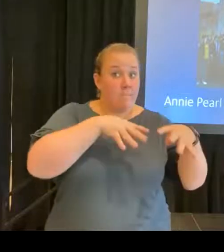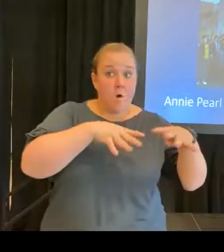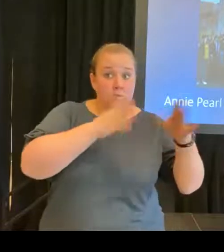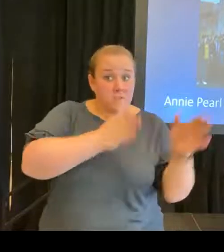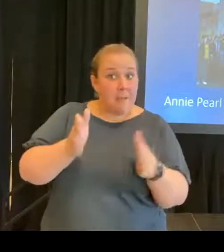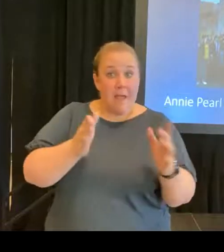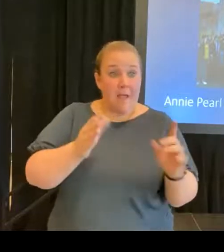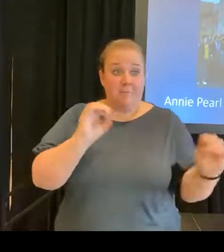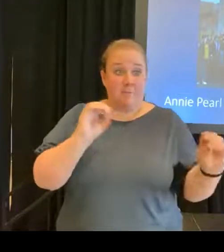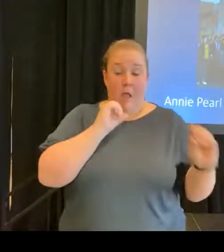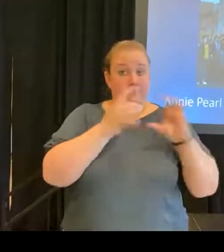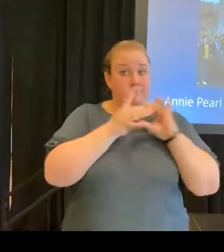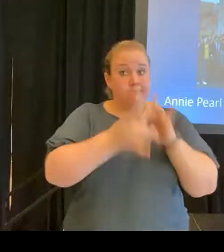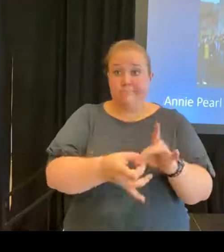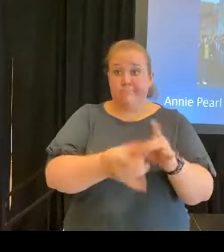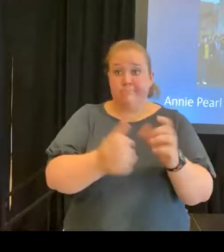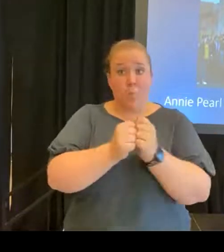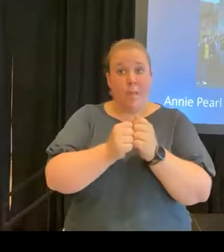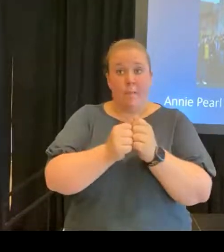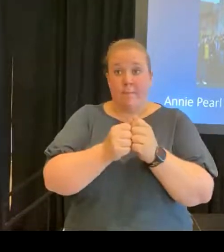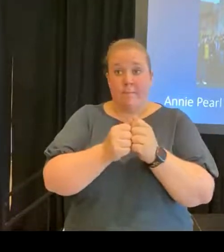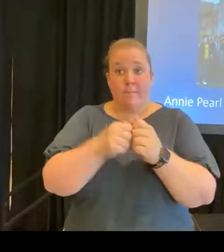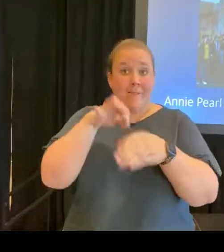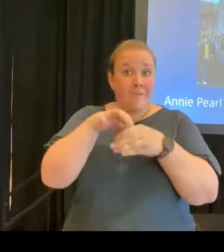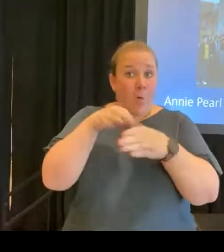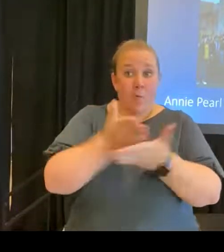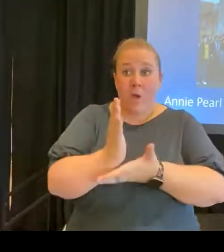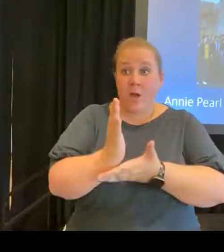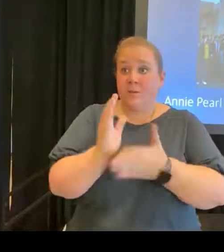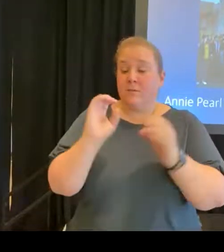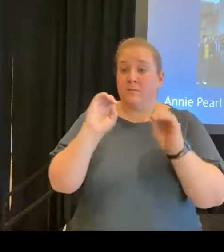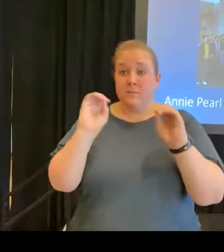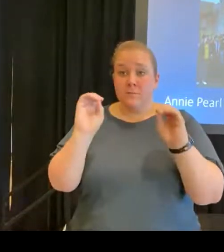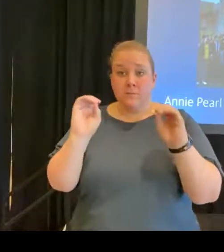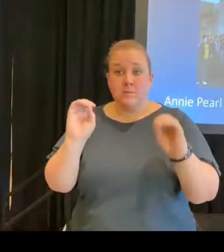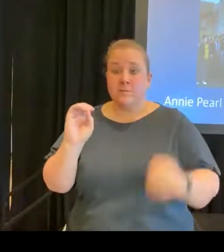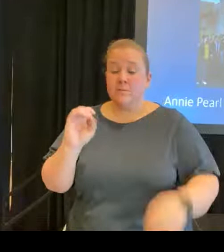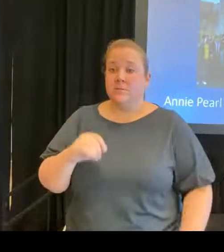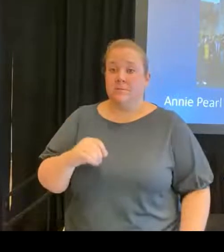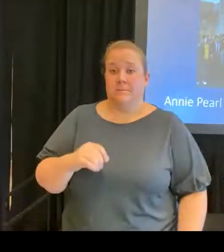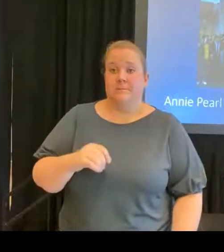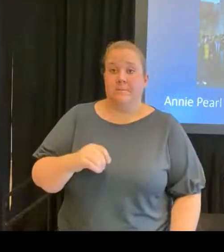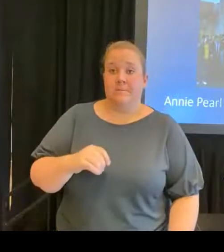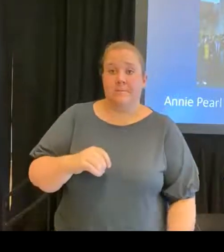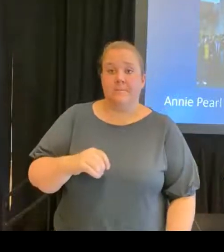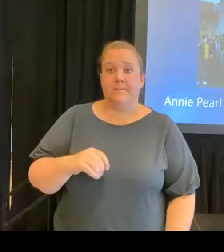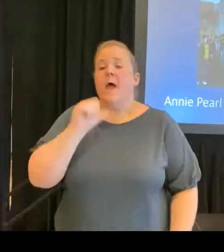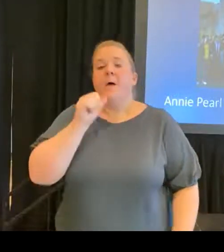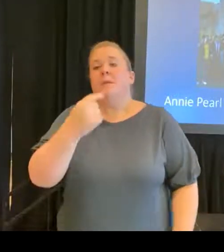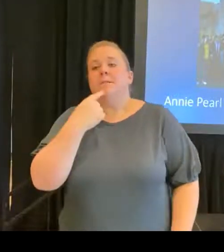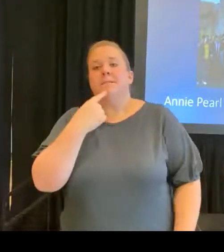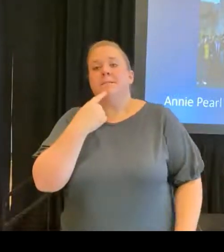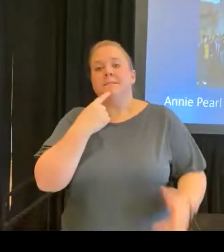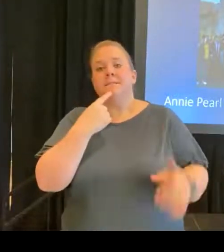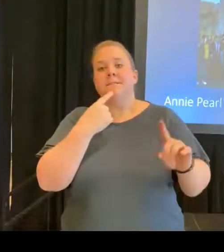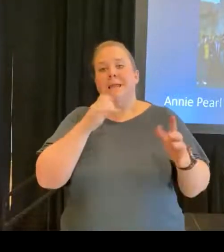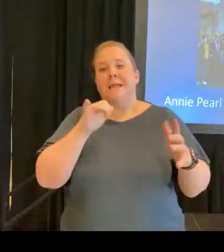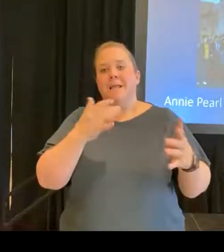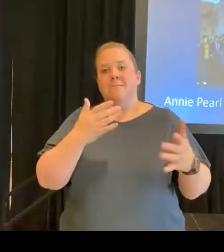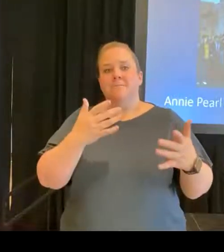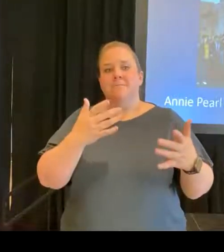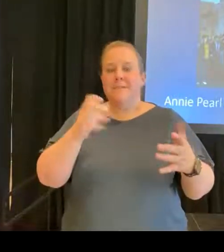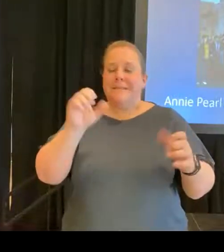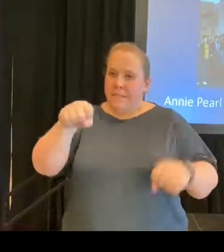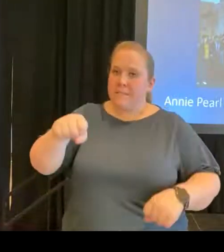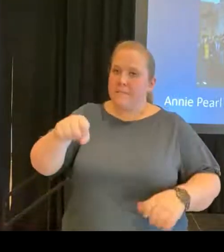nothing to do, the initiation had nothing to do with voting rights. I'm not saying that it's just good that it evolved